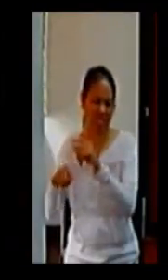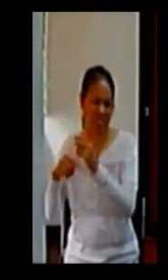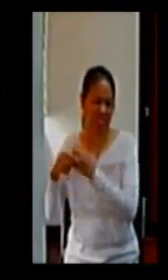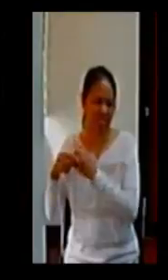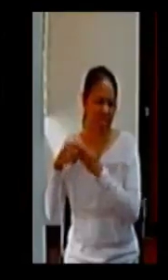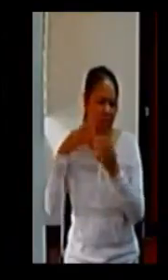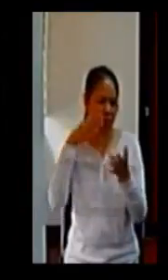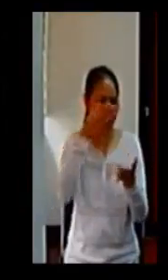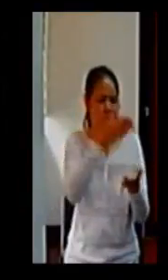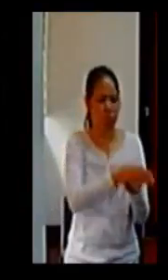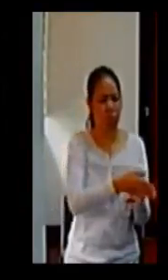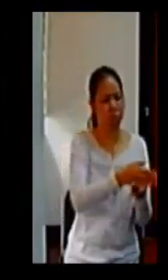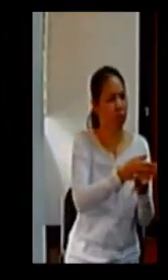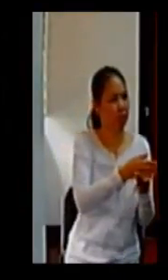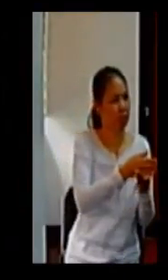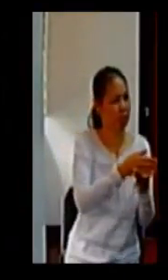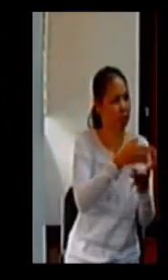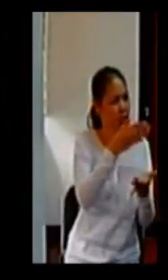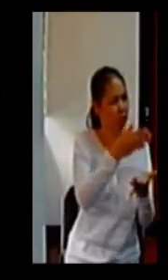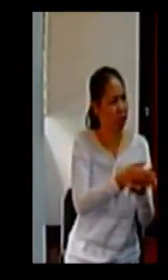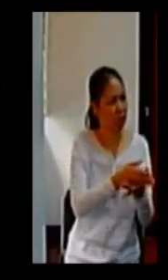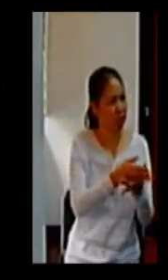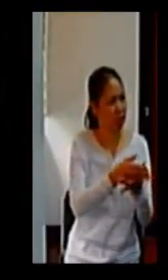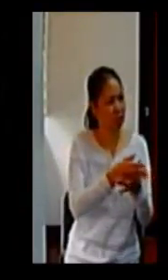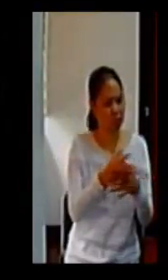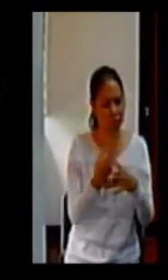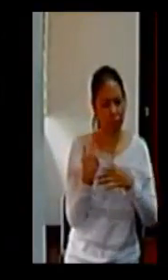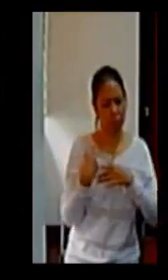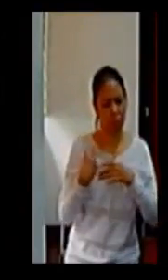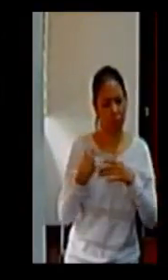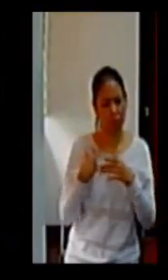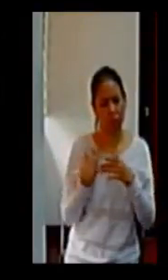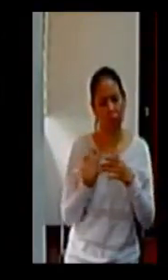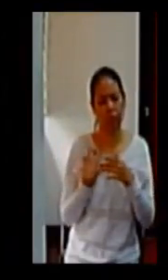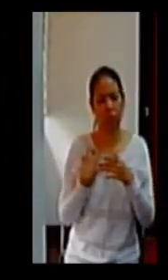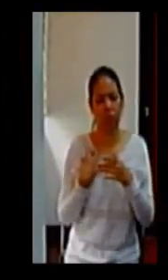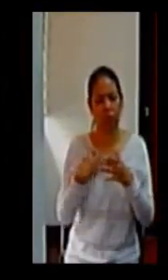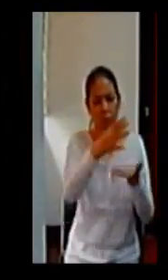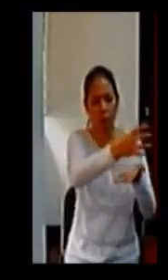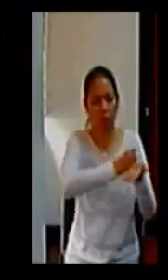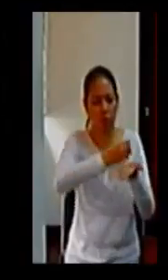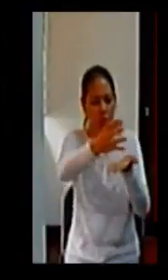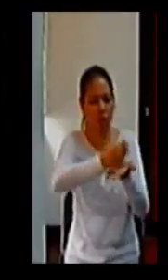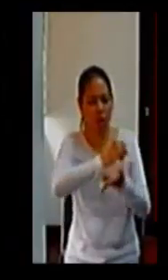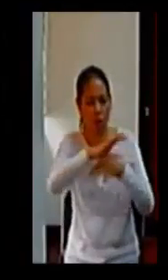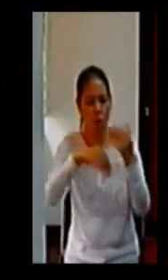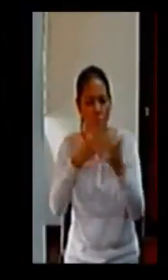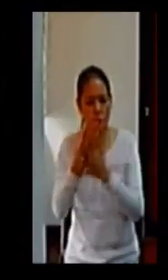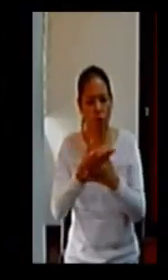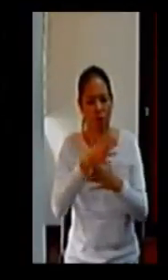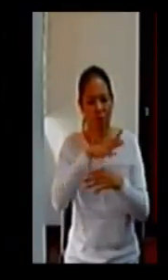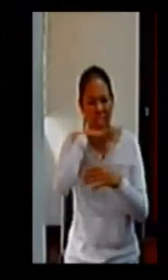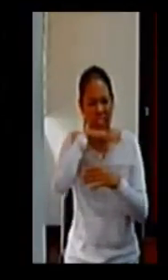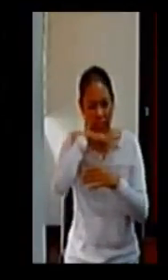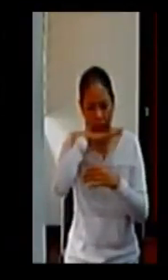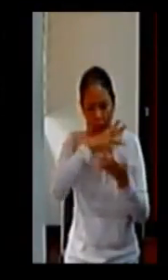that outreach program to collect all plastic garbage in that place. Eh, ilang trucks yung nakuha